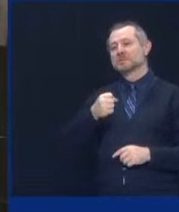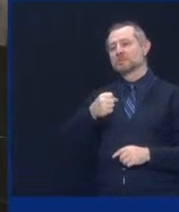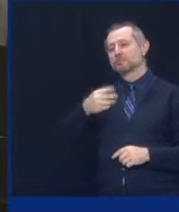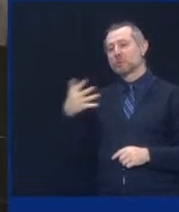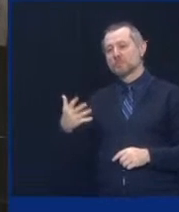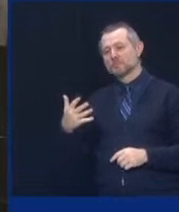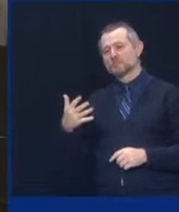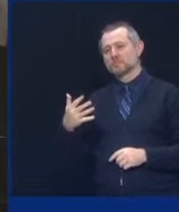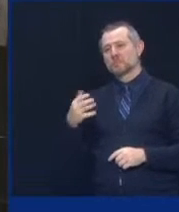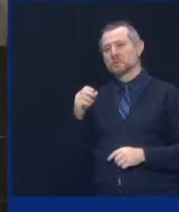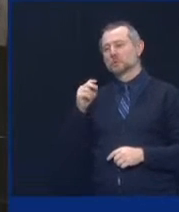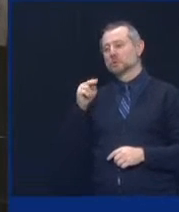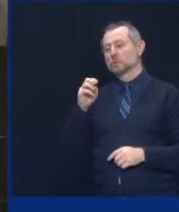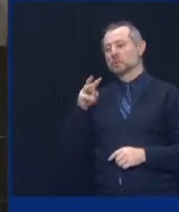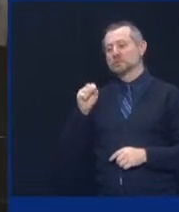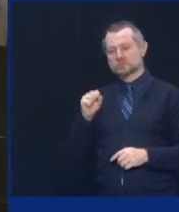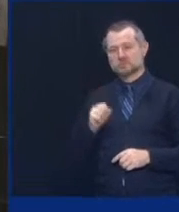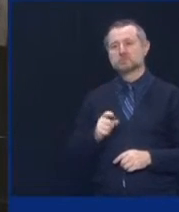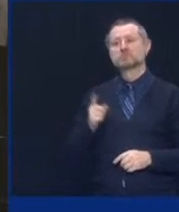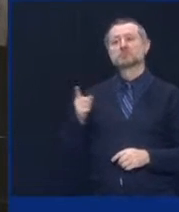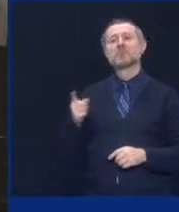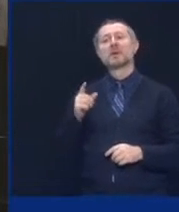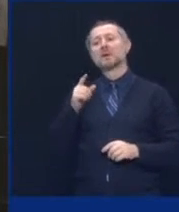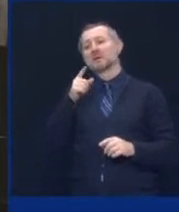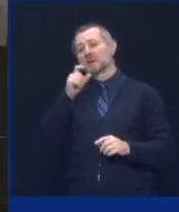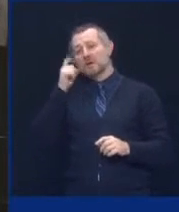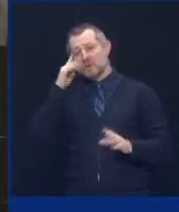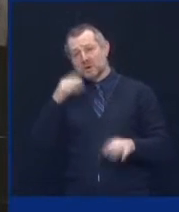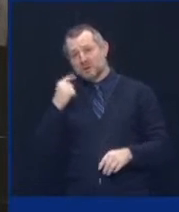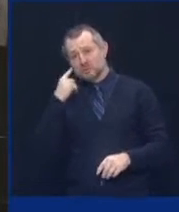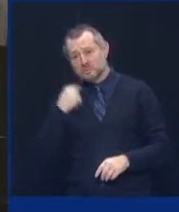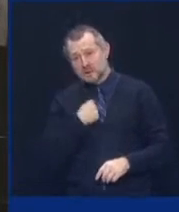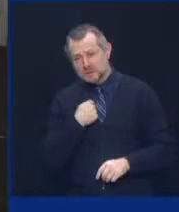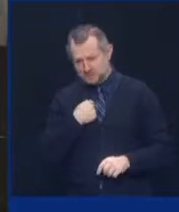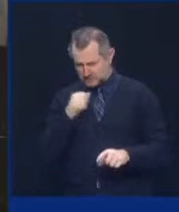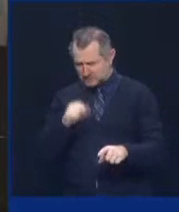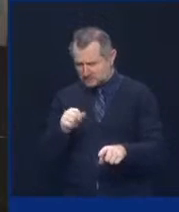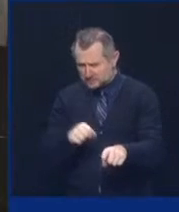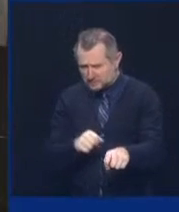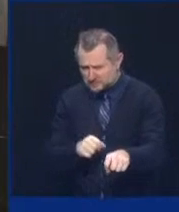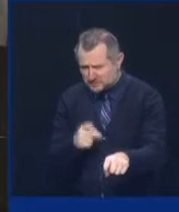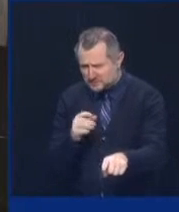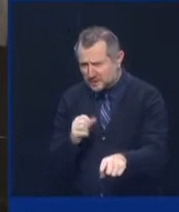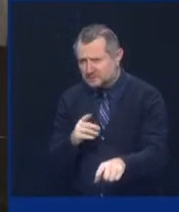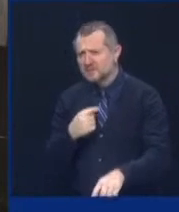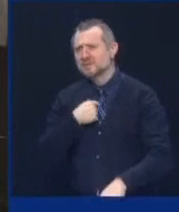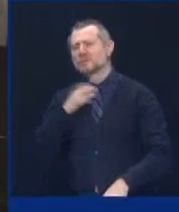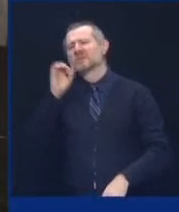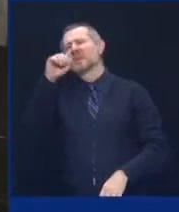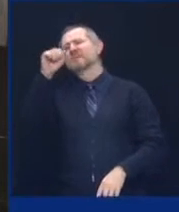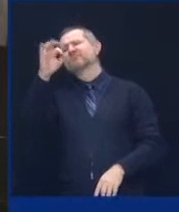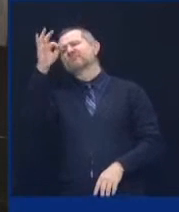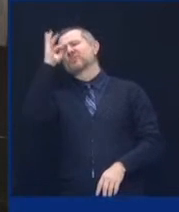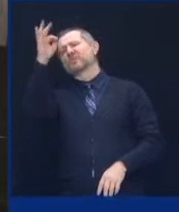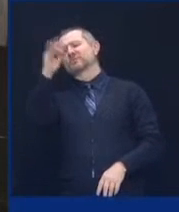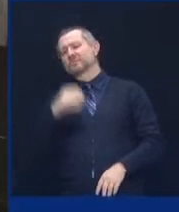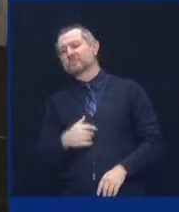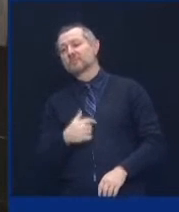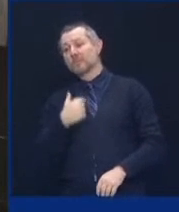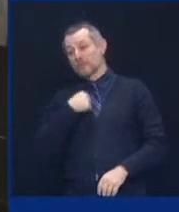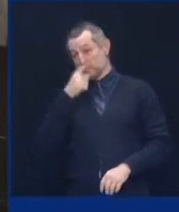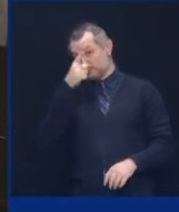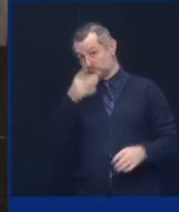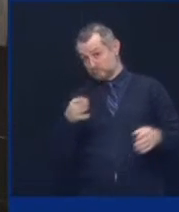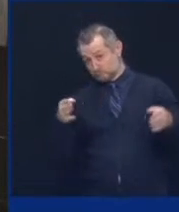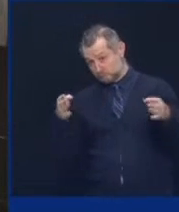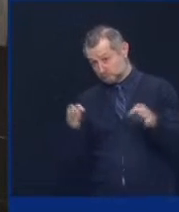hear me? How are you, Nick? I'm well, thank you. If you had to bet, do you think New York will